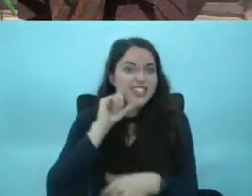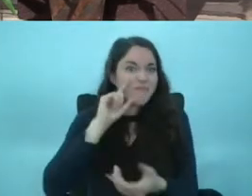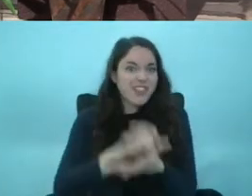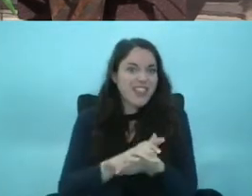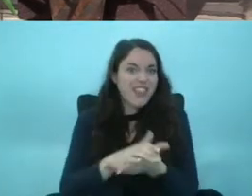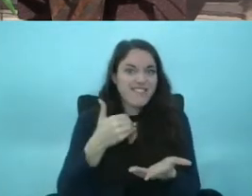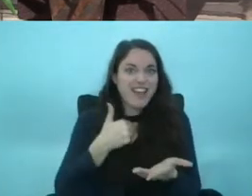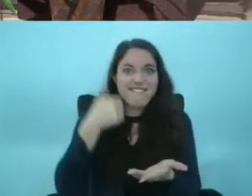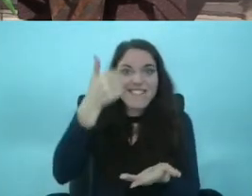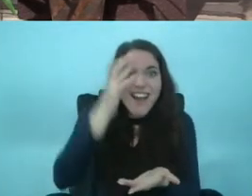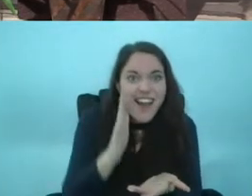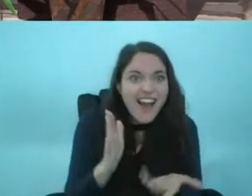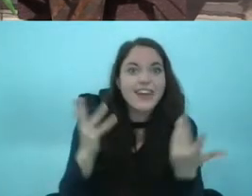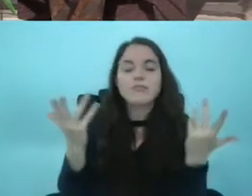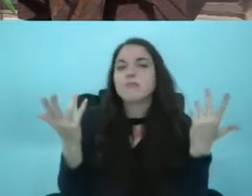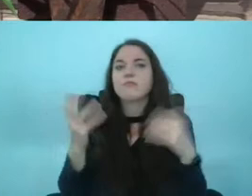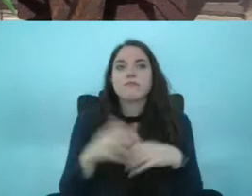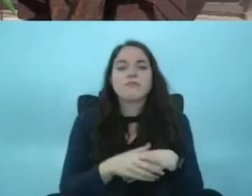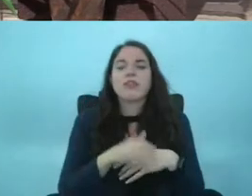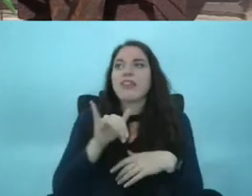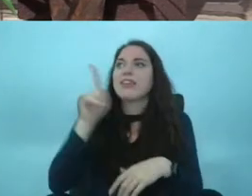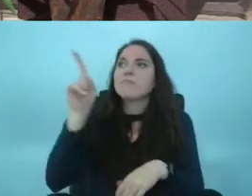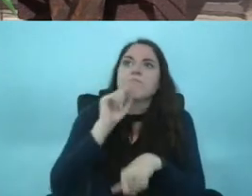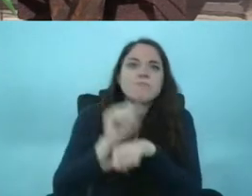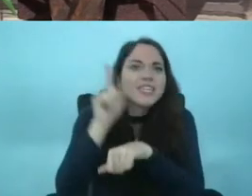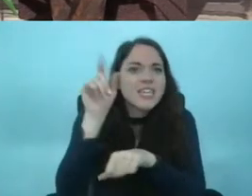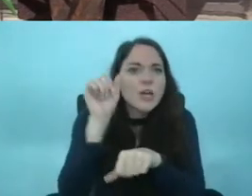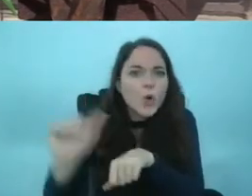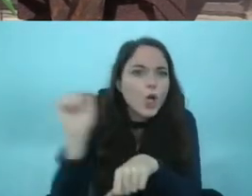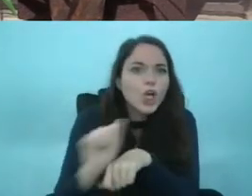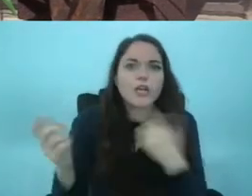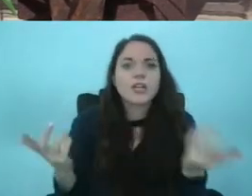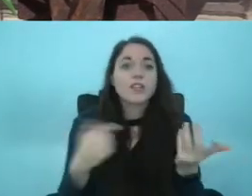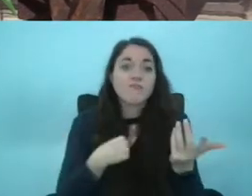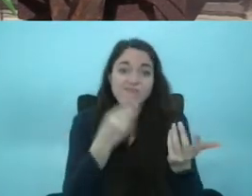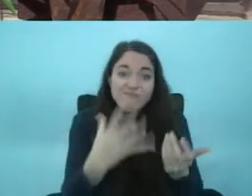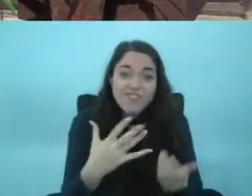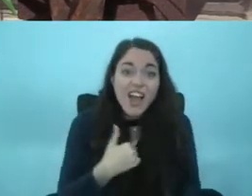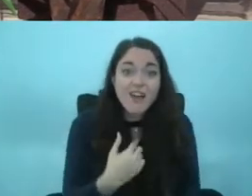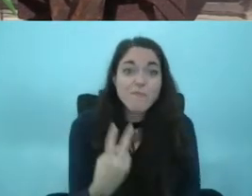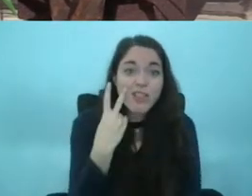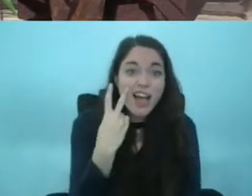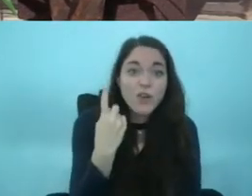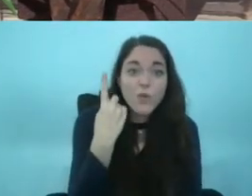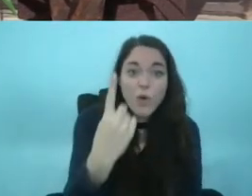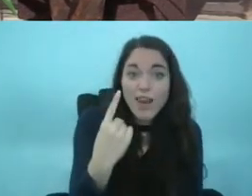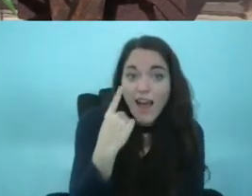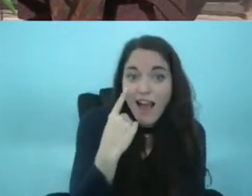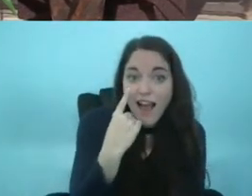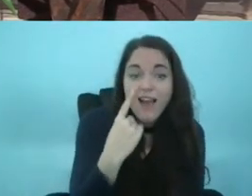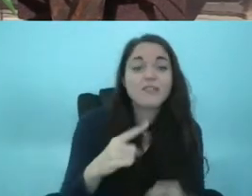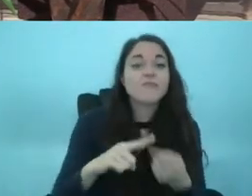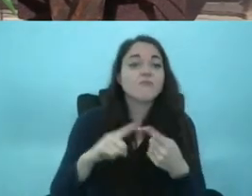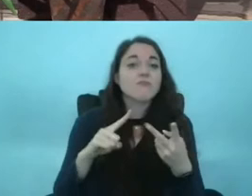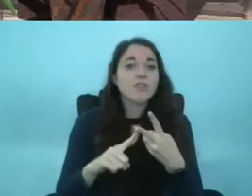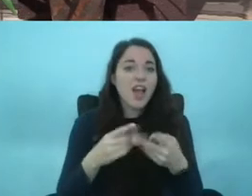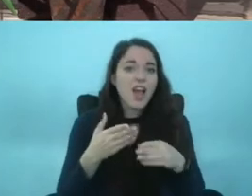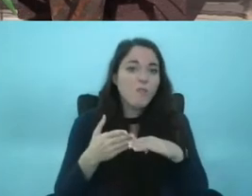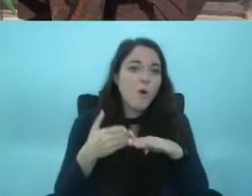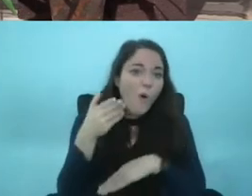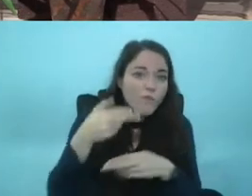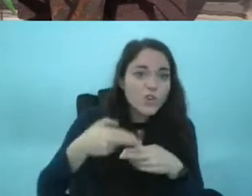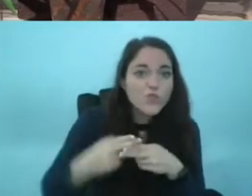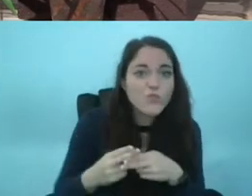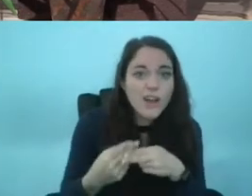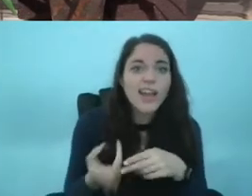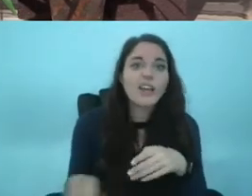I'm blind in one eye, and I've always been overweight. And so I just thought he was the meanest God, and he didn't like black people.